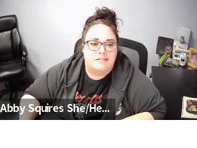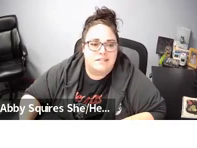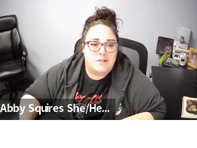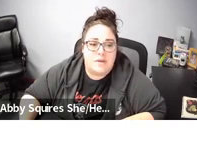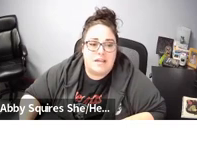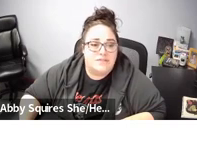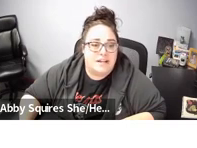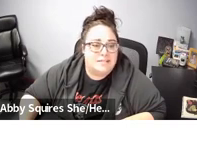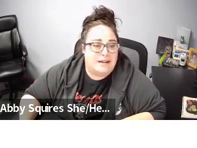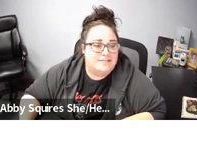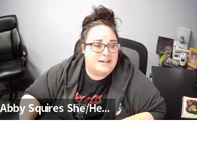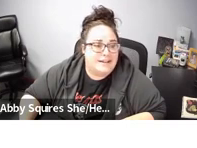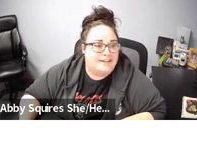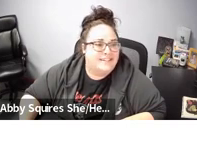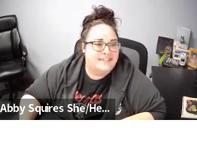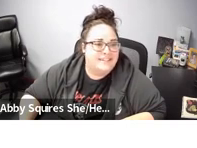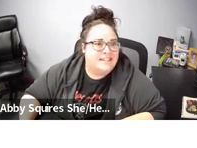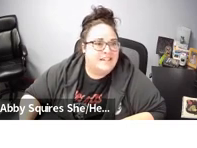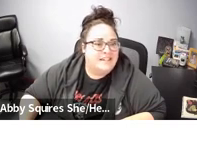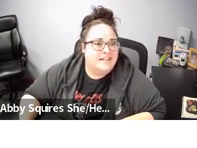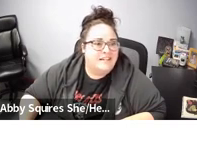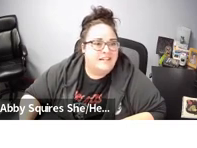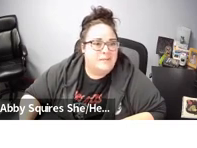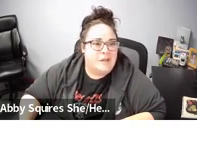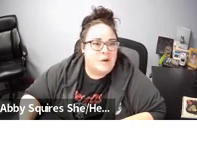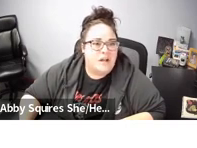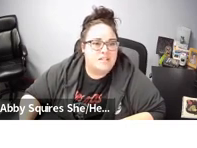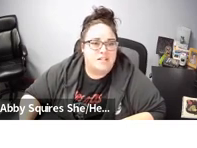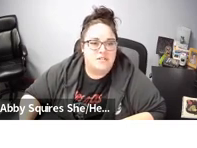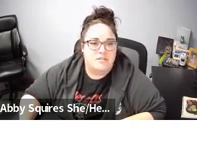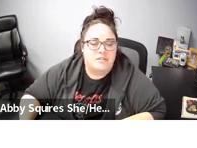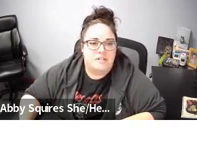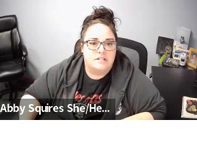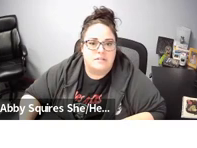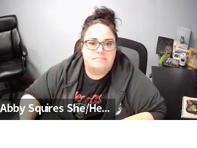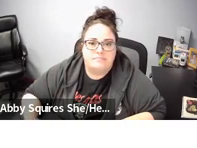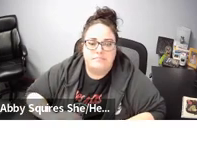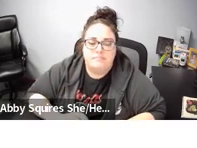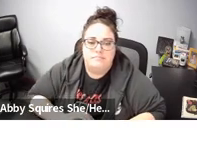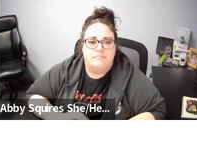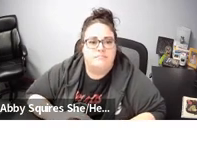like it's no match for Xbox right now. And then we can go on to the controllers.